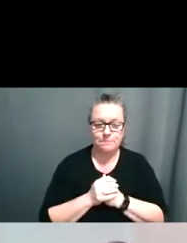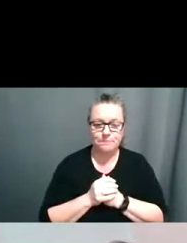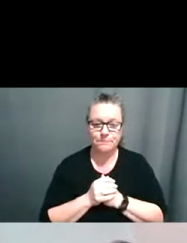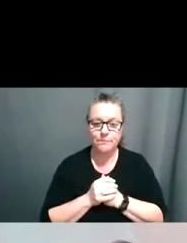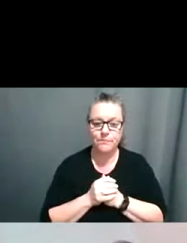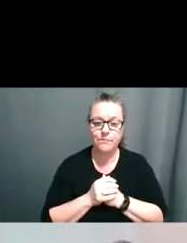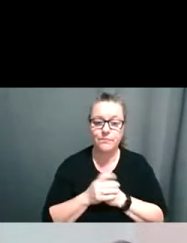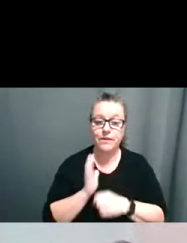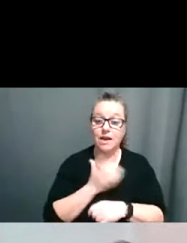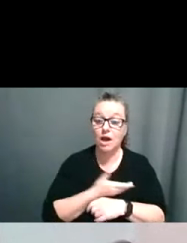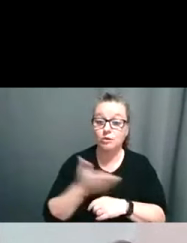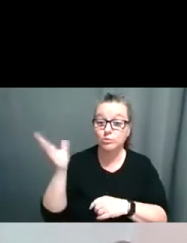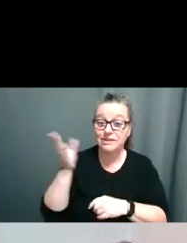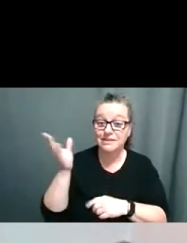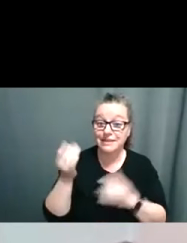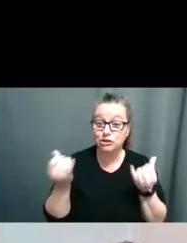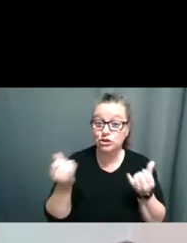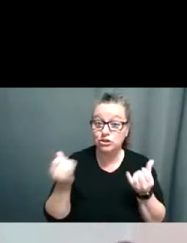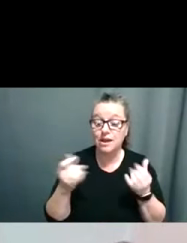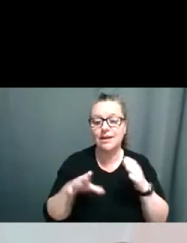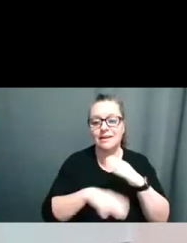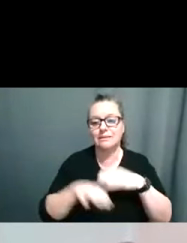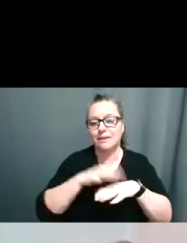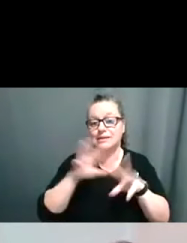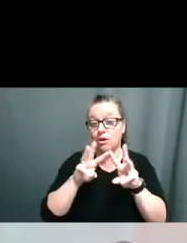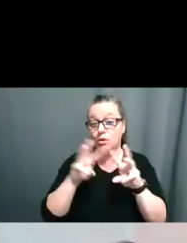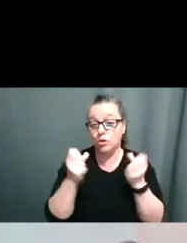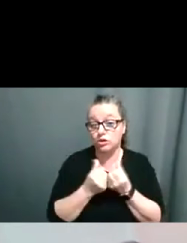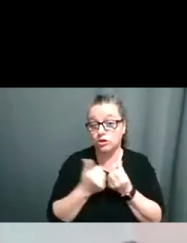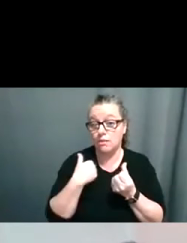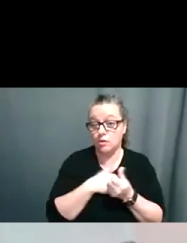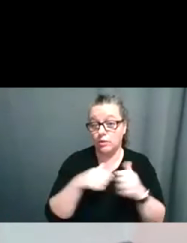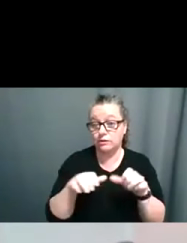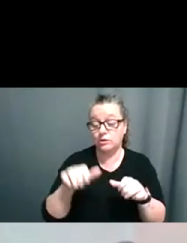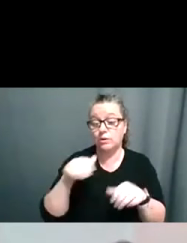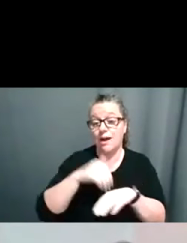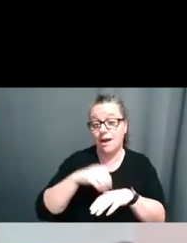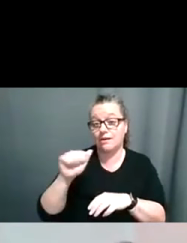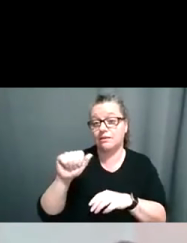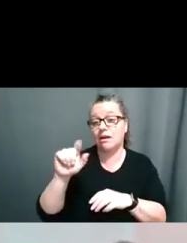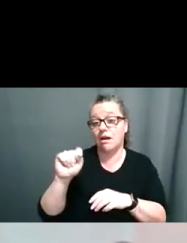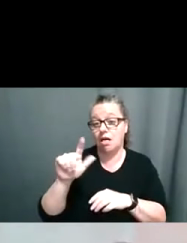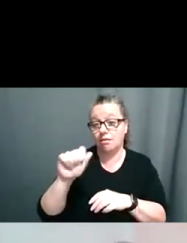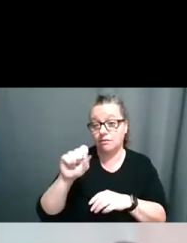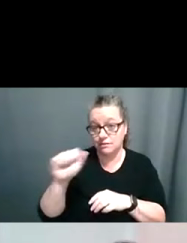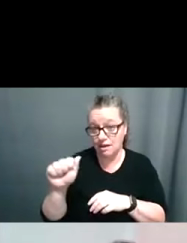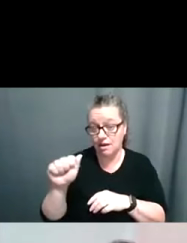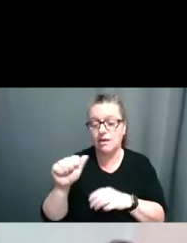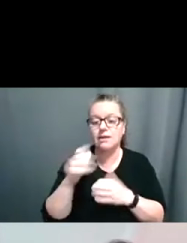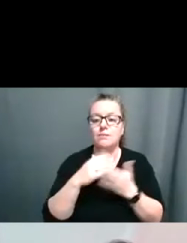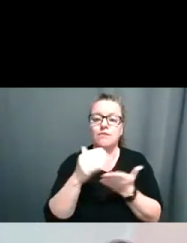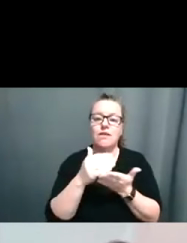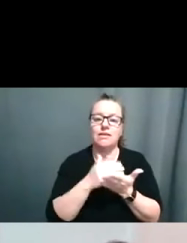Our presentation today is based on a workshop that we deliver at ALTSA as part of our Lessons in Leadership